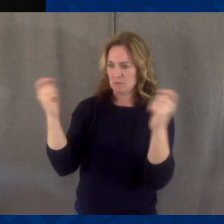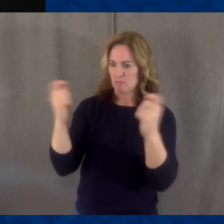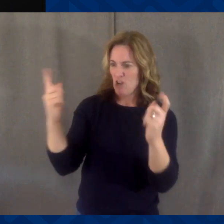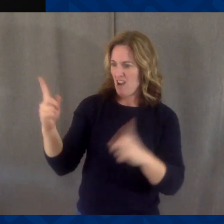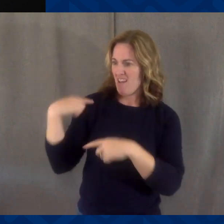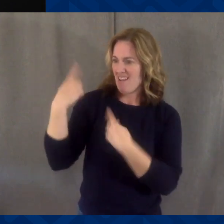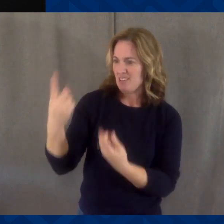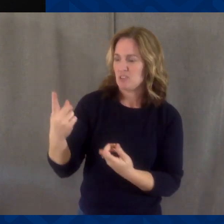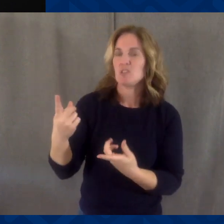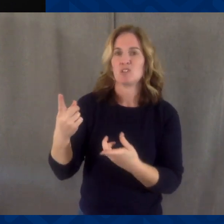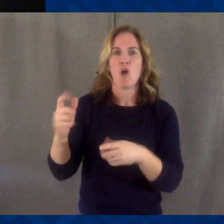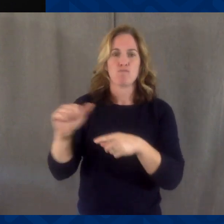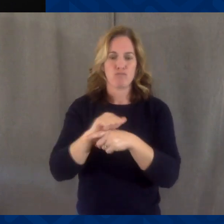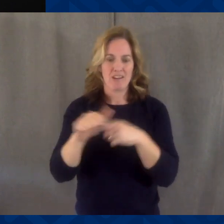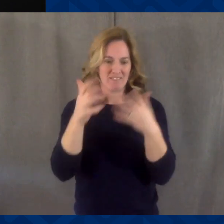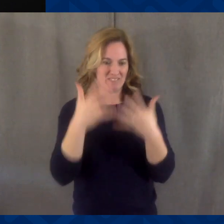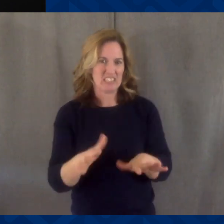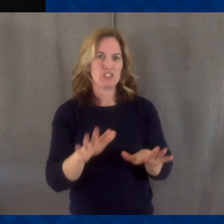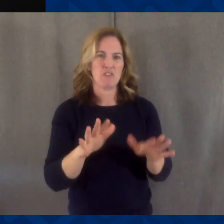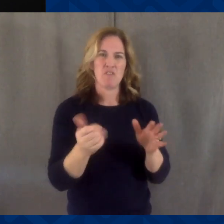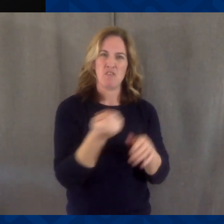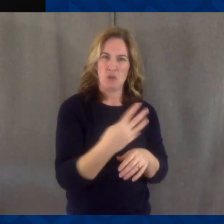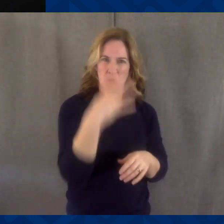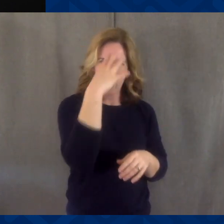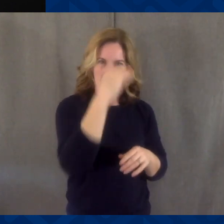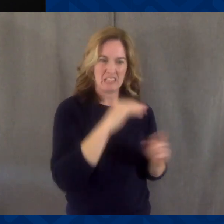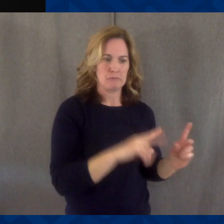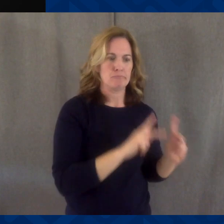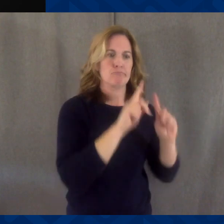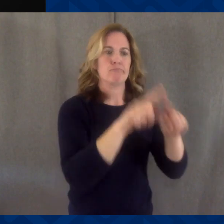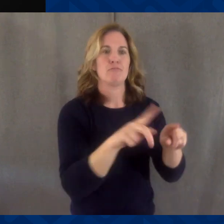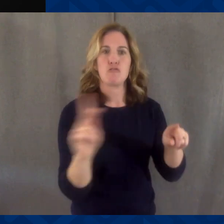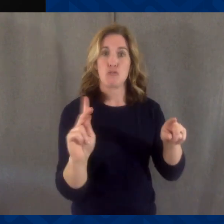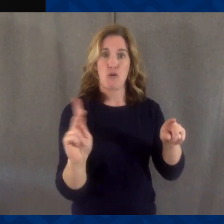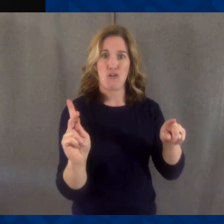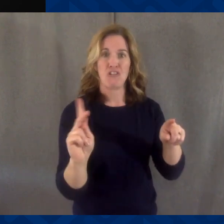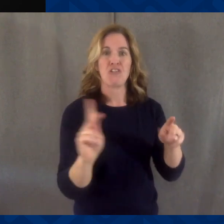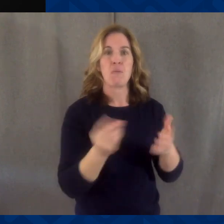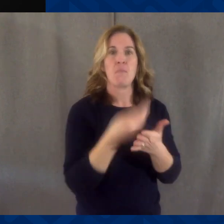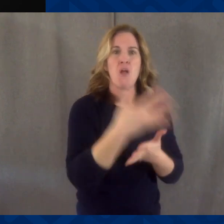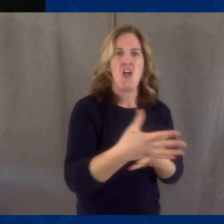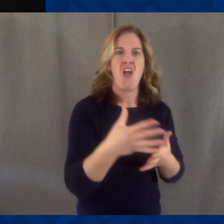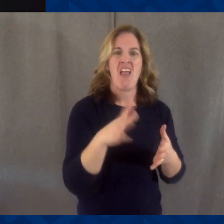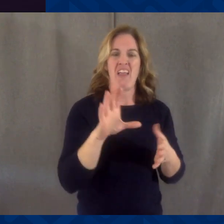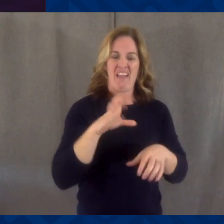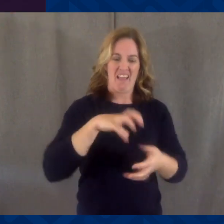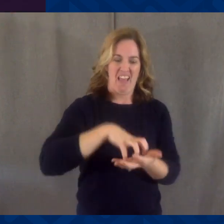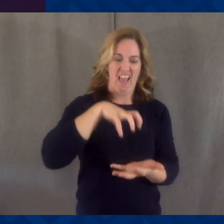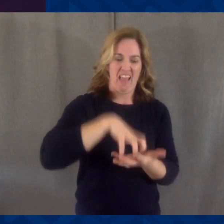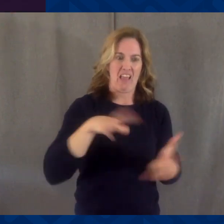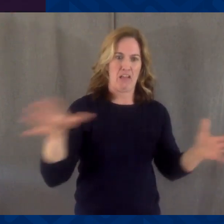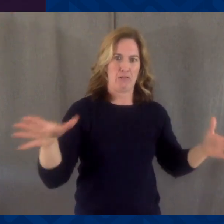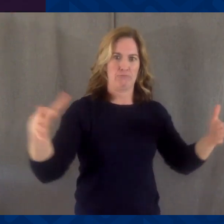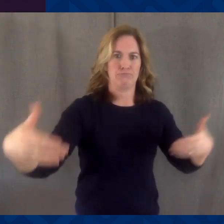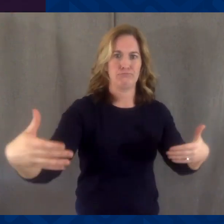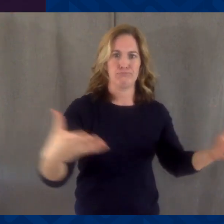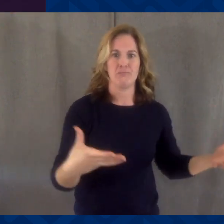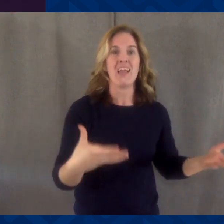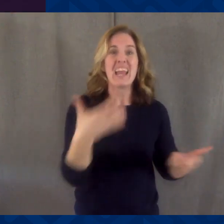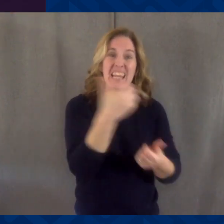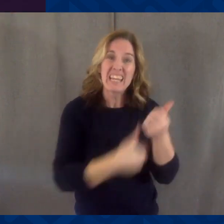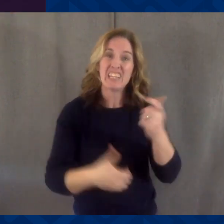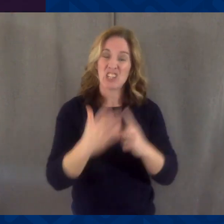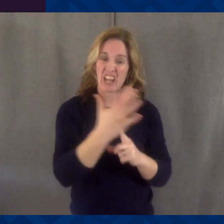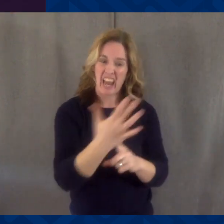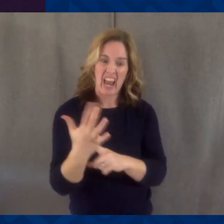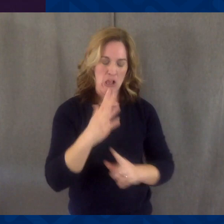on the team, and we went to Kroger, and we bought the biggest sheet cake we can find. And we bought every single candle in the store, y'all. And